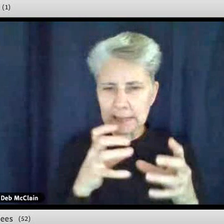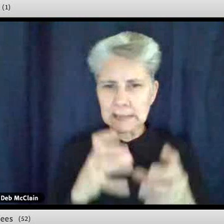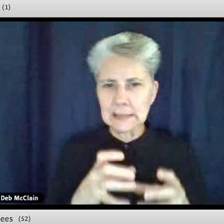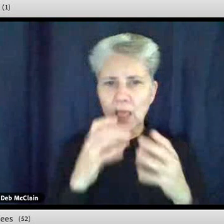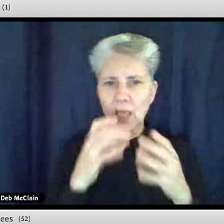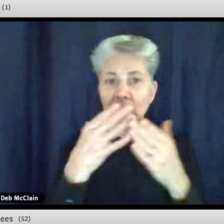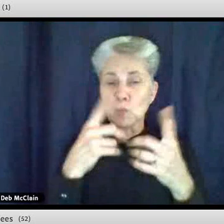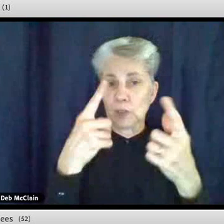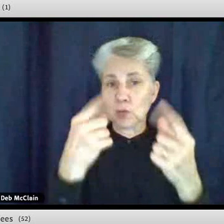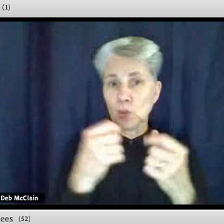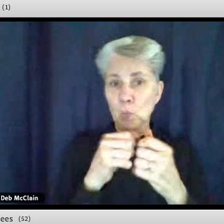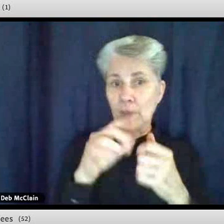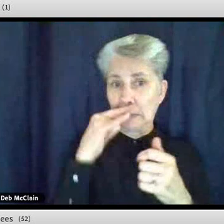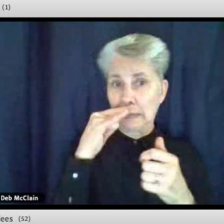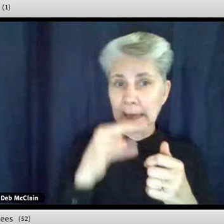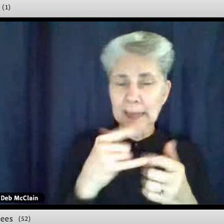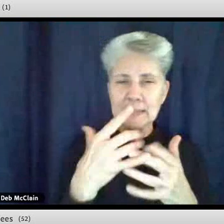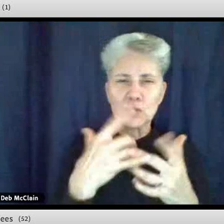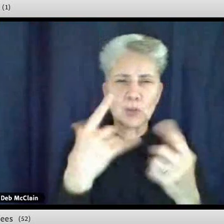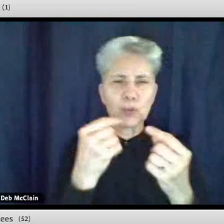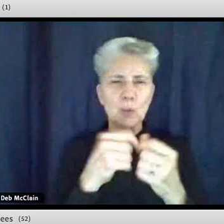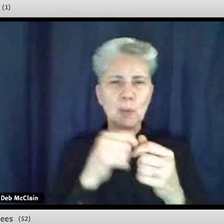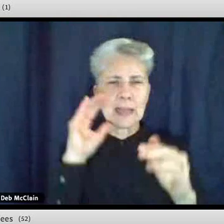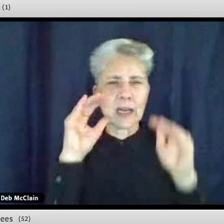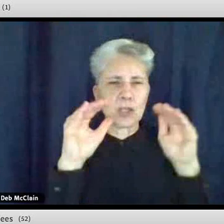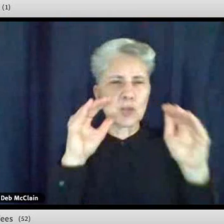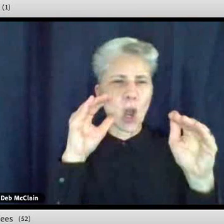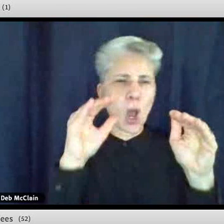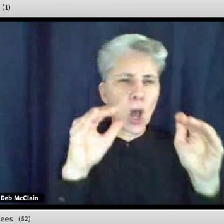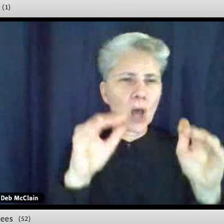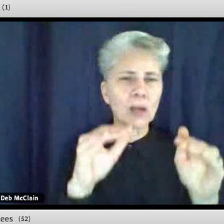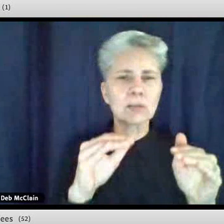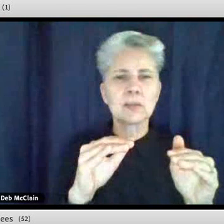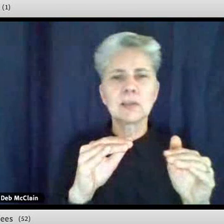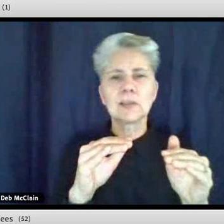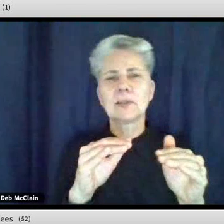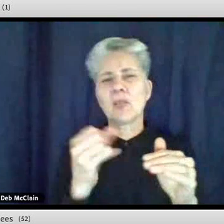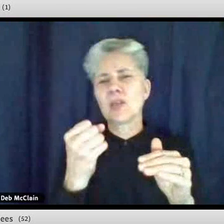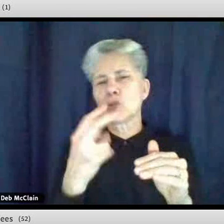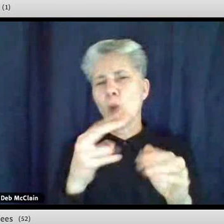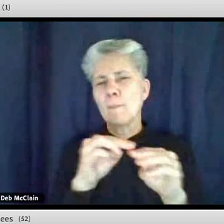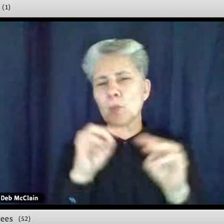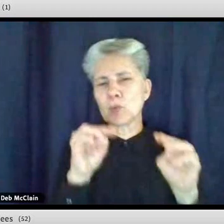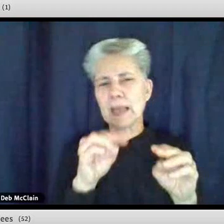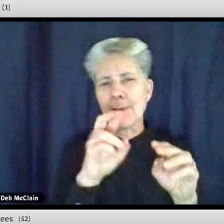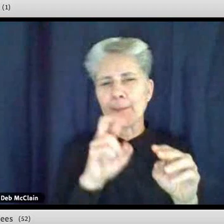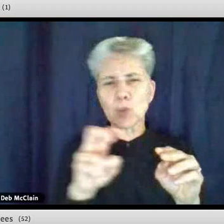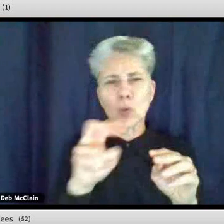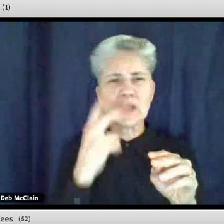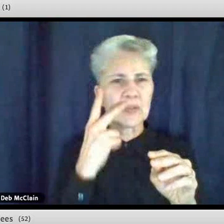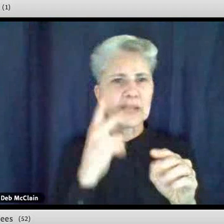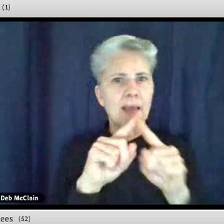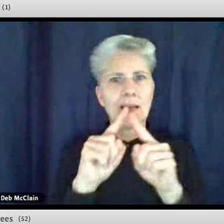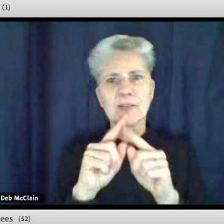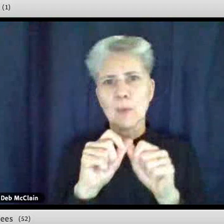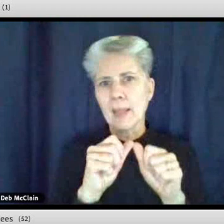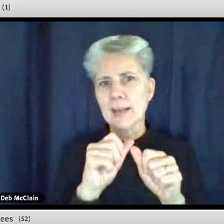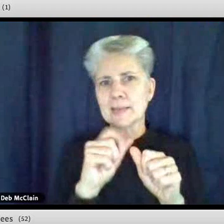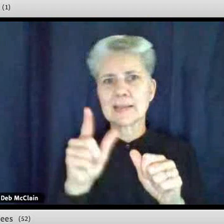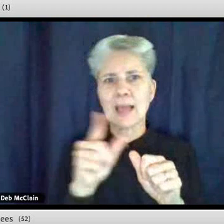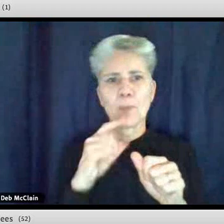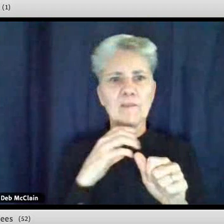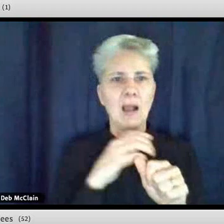of crowdsourced this about things that you can do with your kids, things you can do as an adult. For instance, these 12 museum tours, I've seen